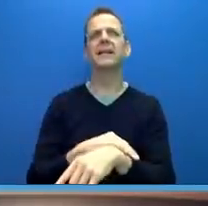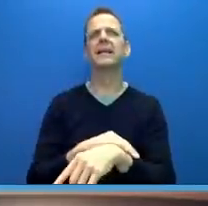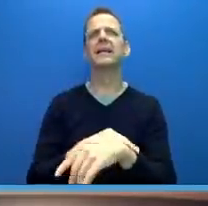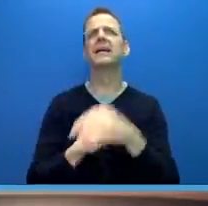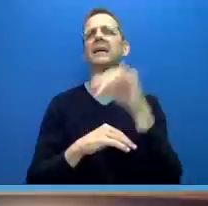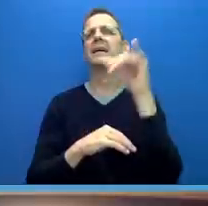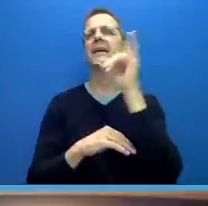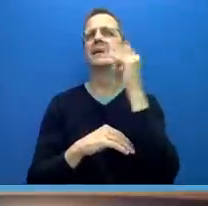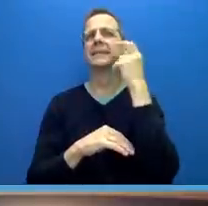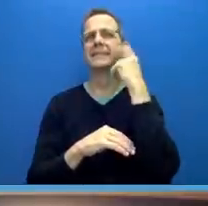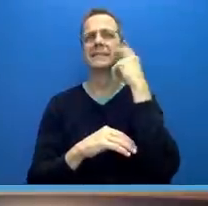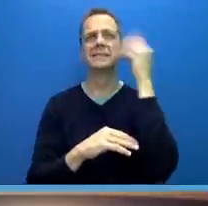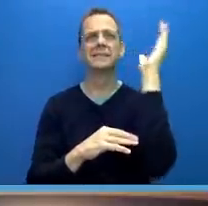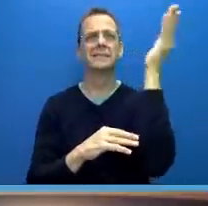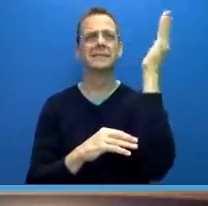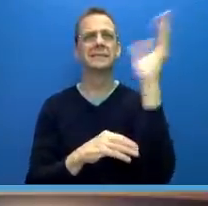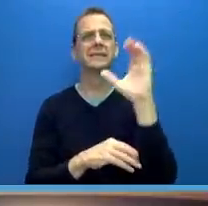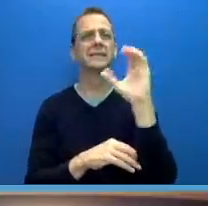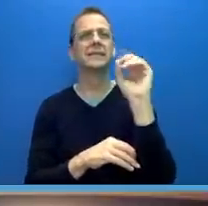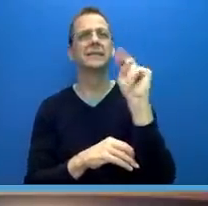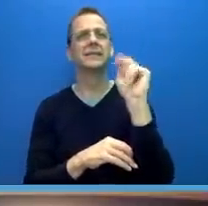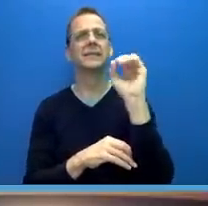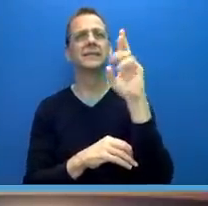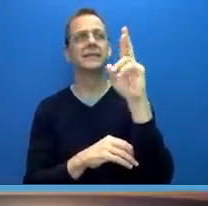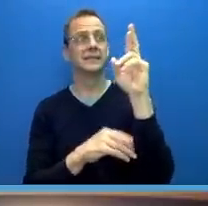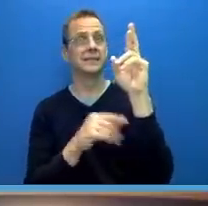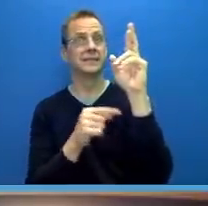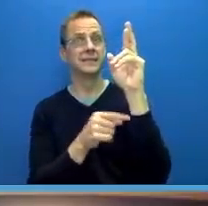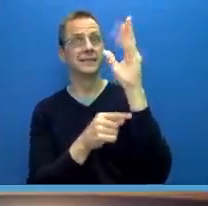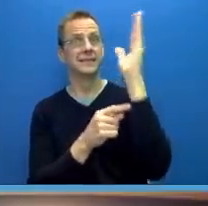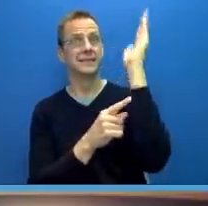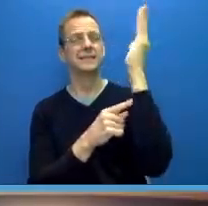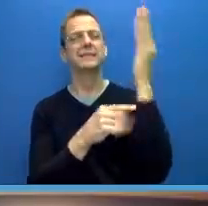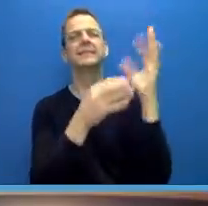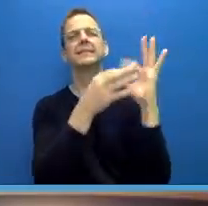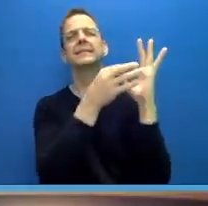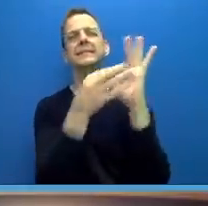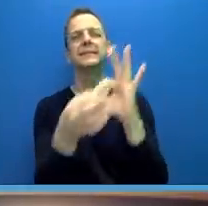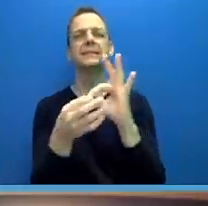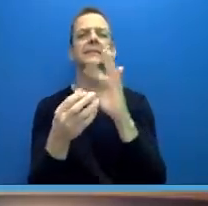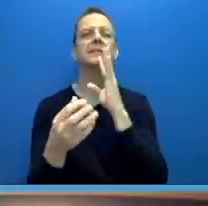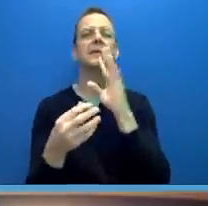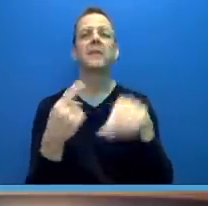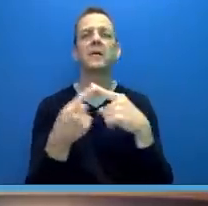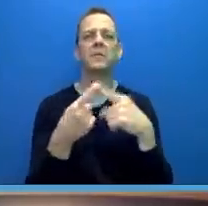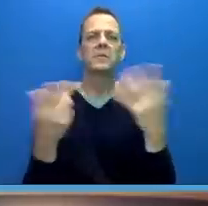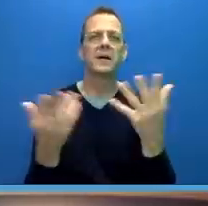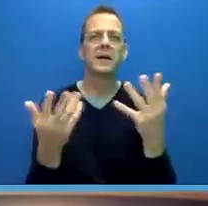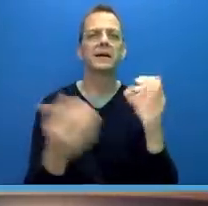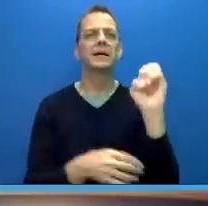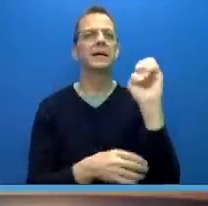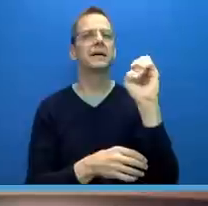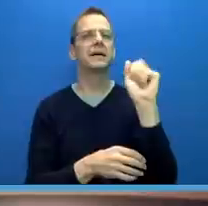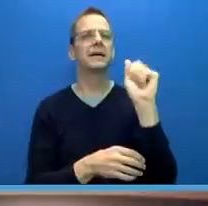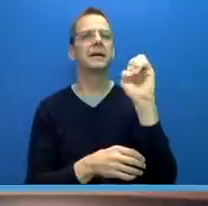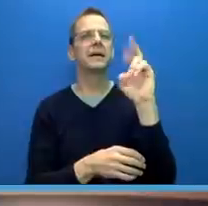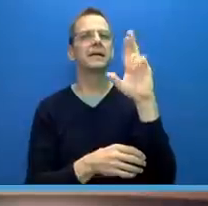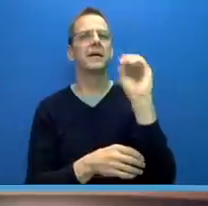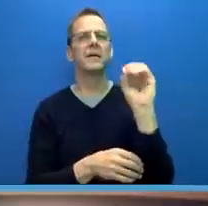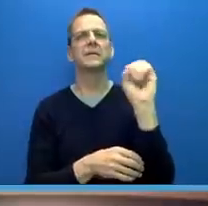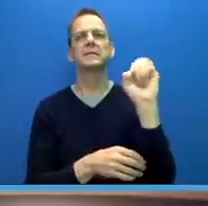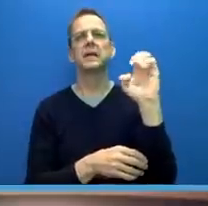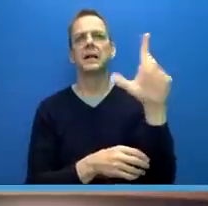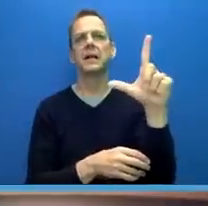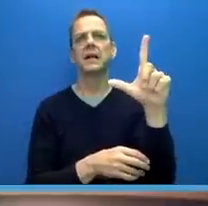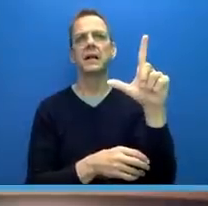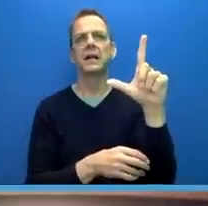Connor gave yesterday about aerosol transmission, because a lot of the schools have guidelines